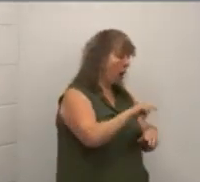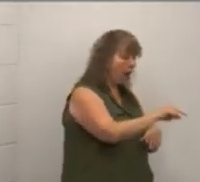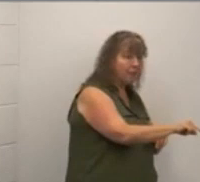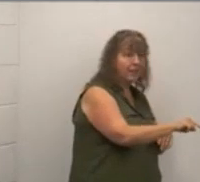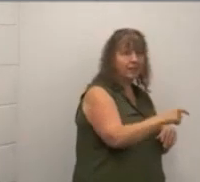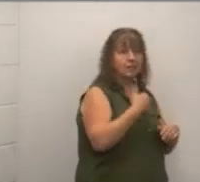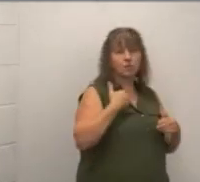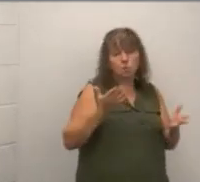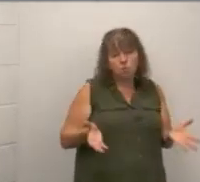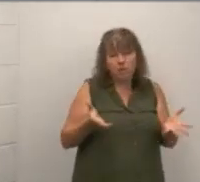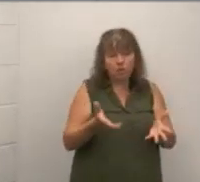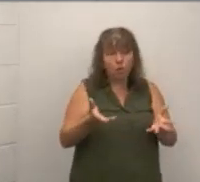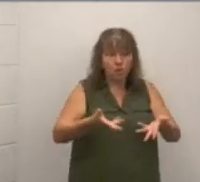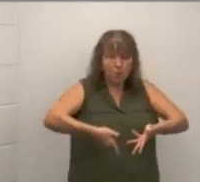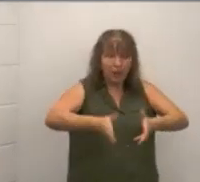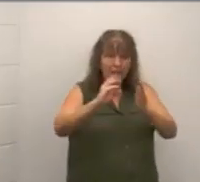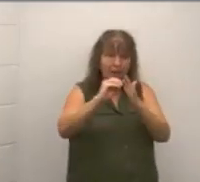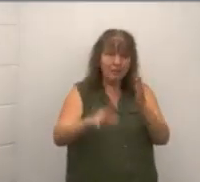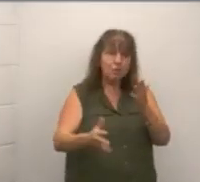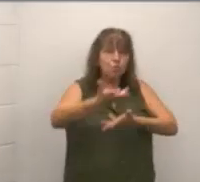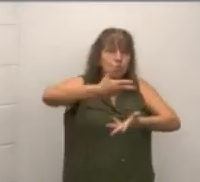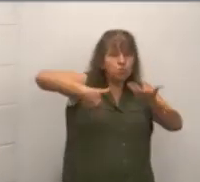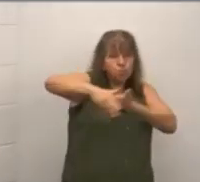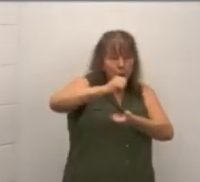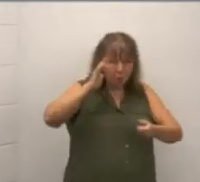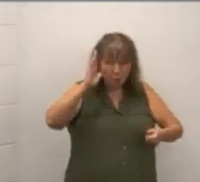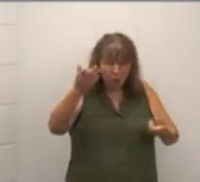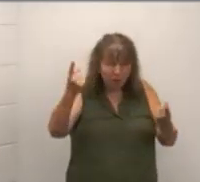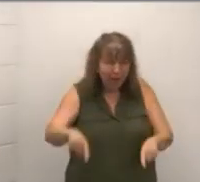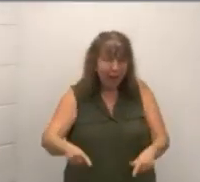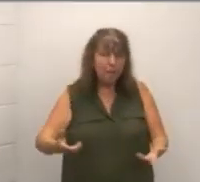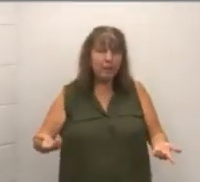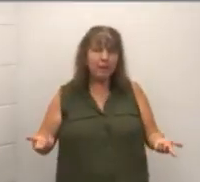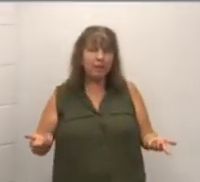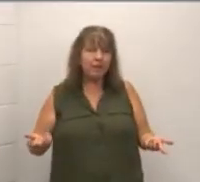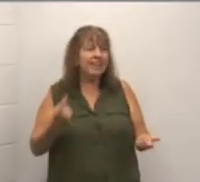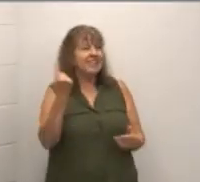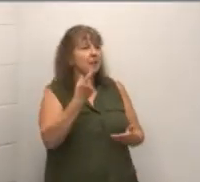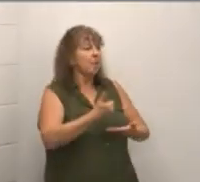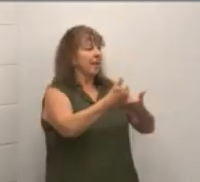virtual days to encourage socialization between students, something that would